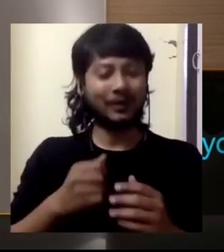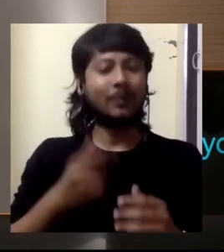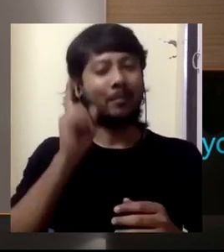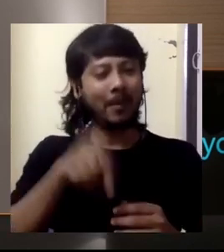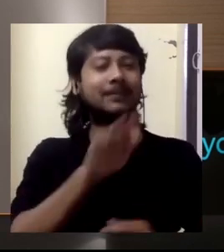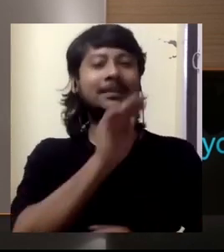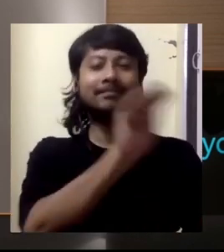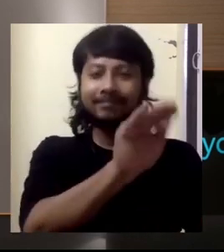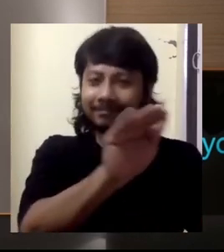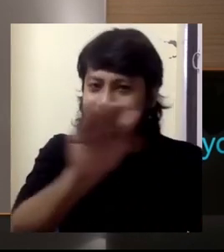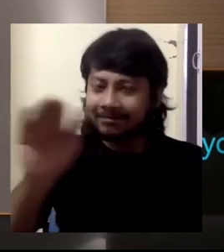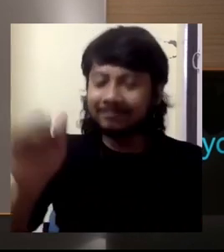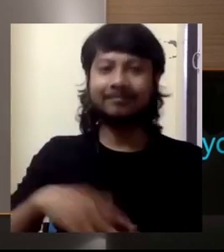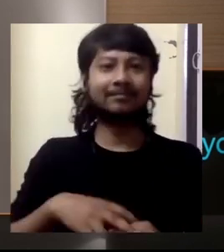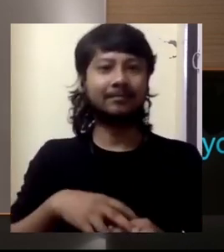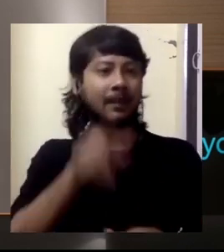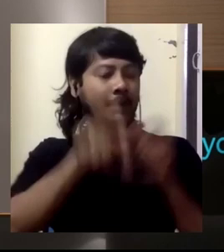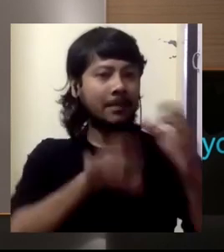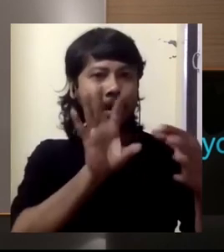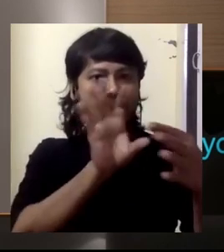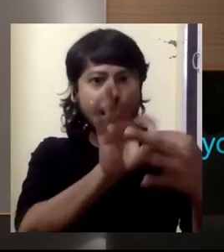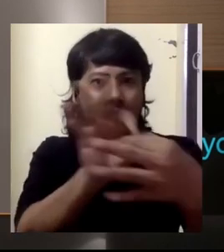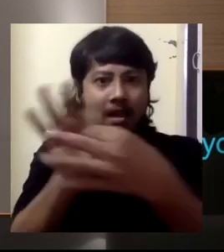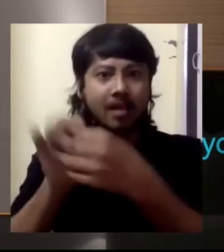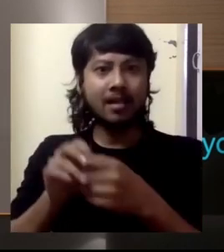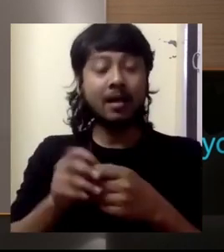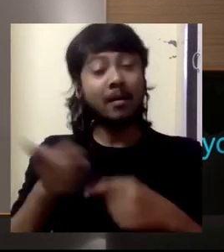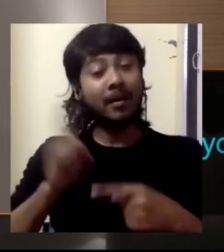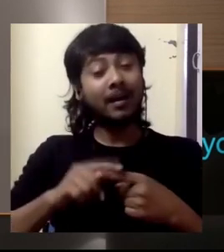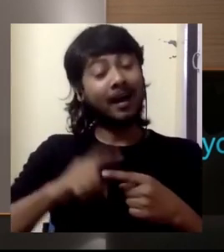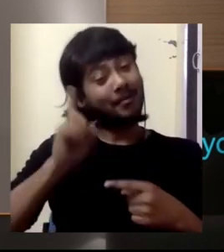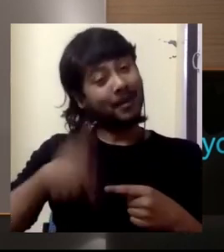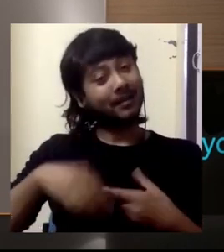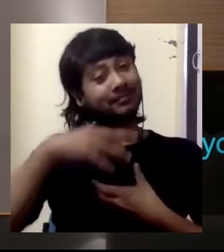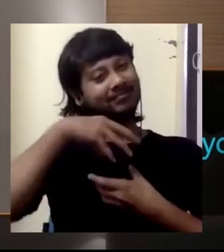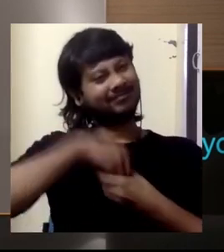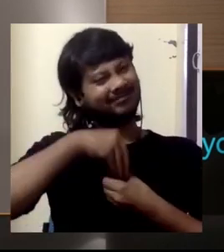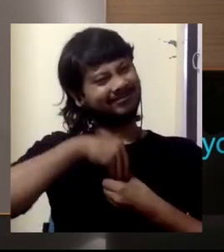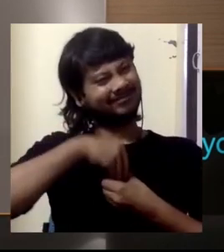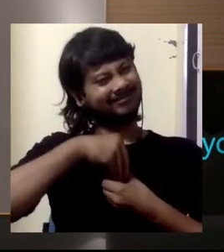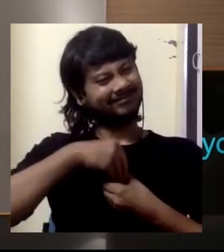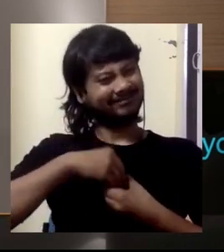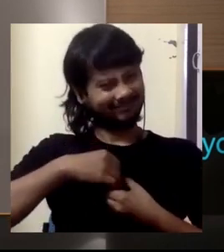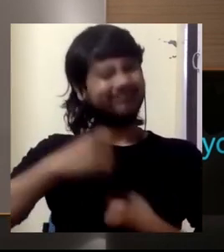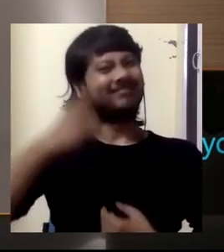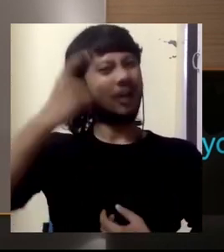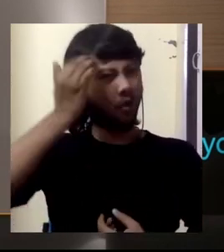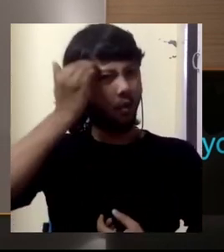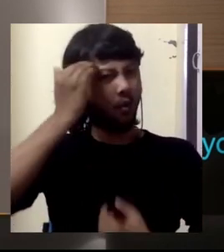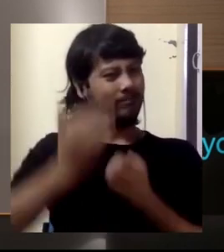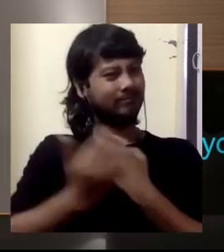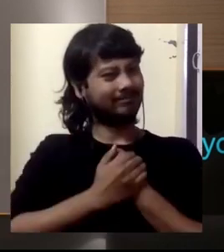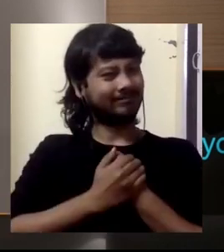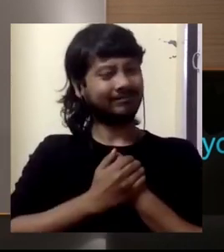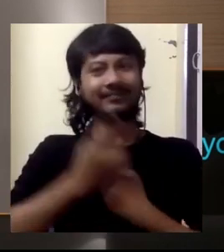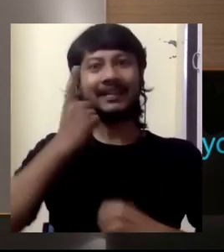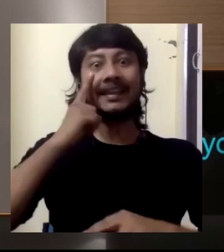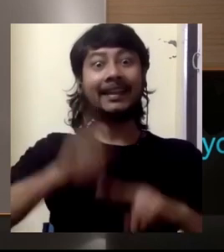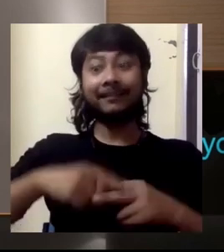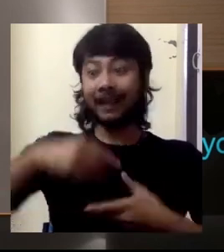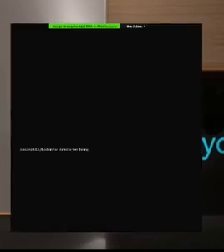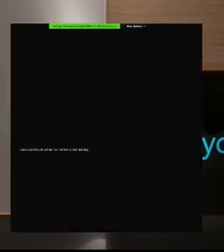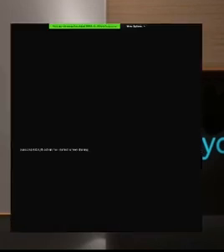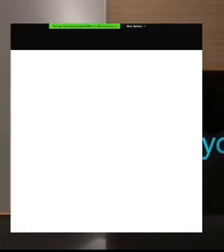within. And if we can change something inside of us, I guarantee you that we'll bring about a change bit by